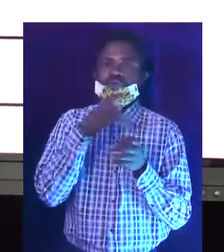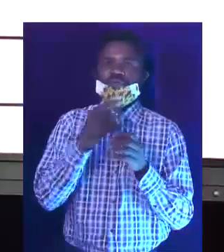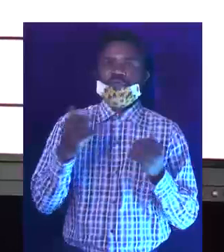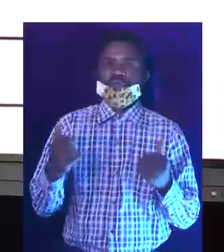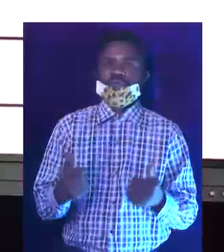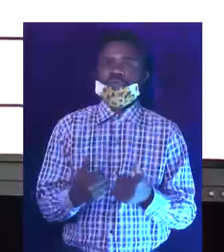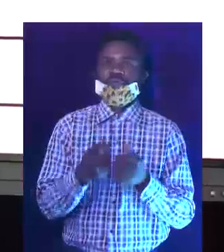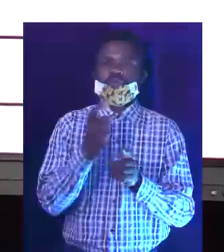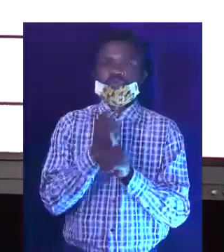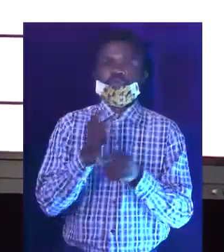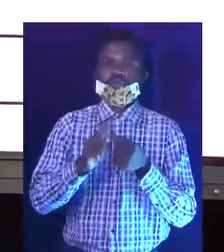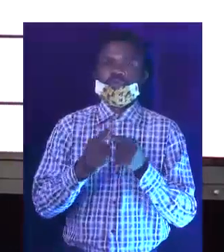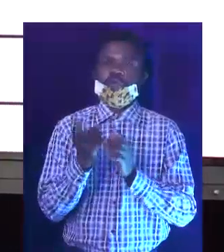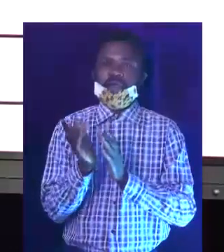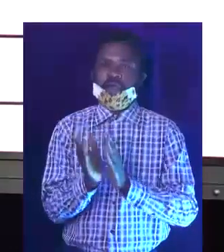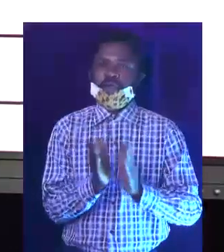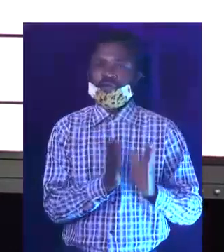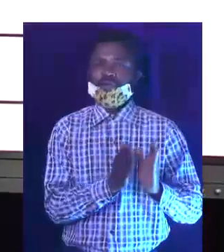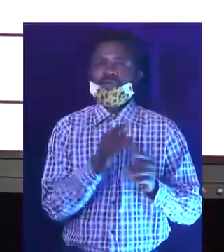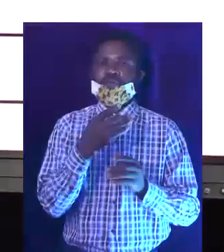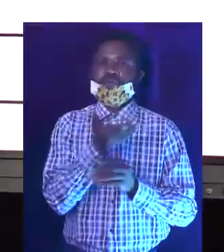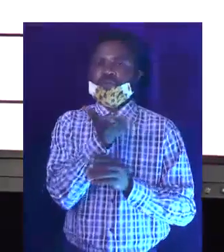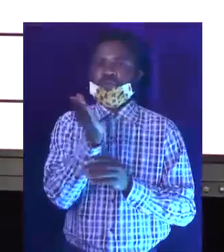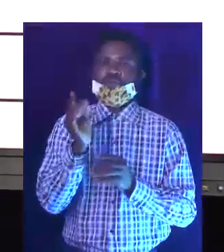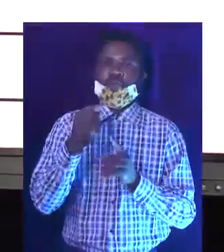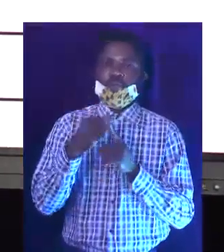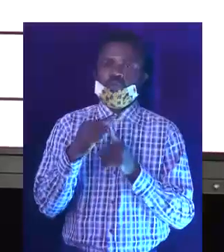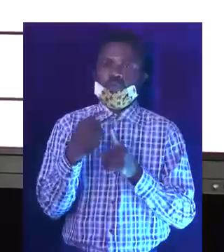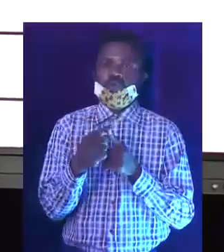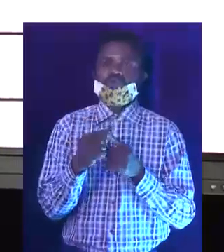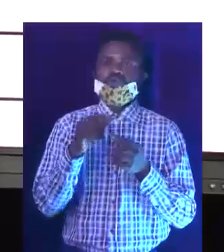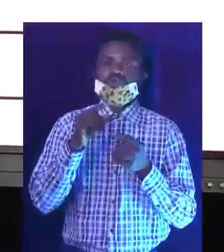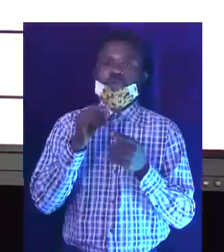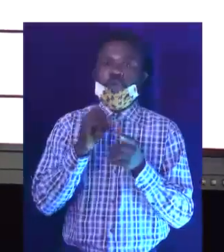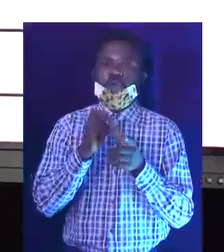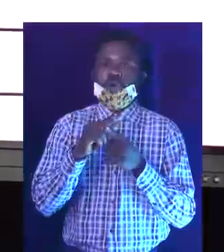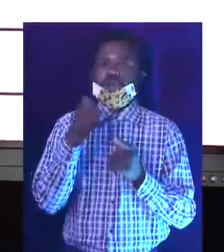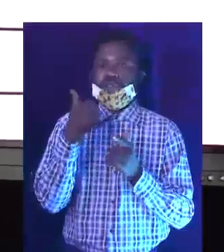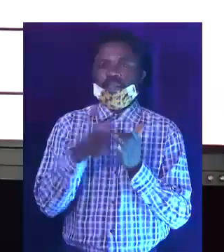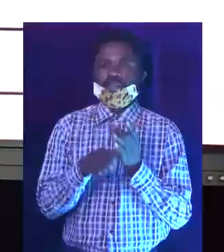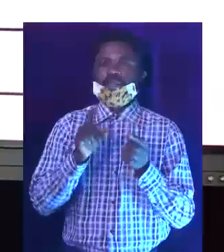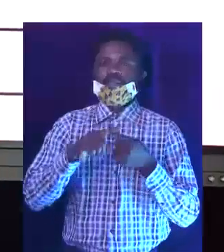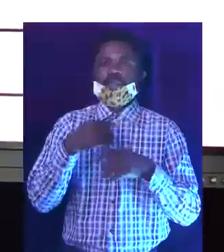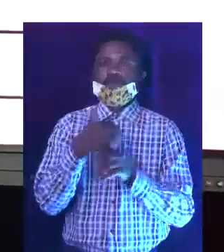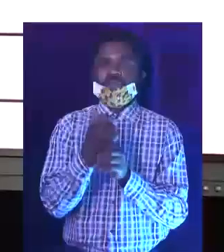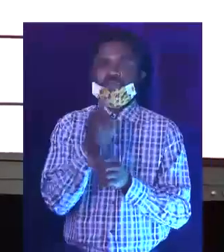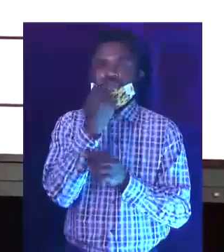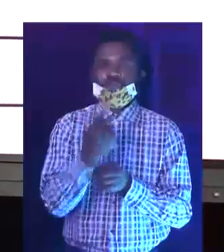game. You are to arrange these words or these letters to form a single